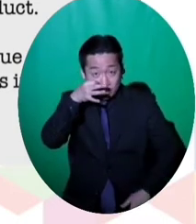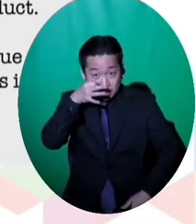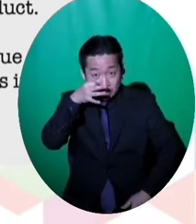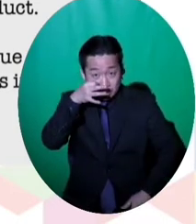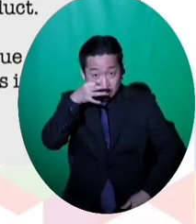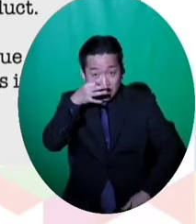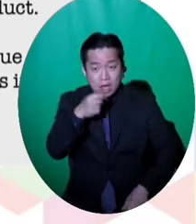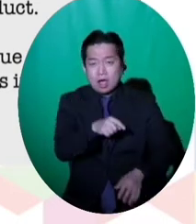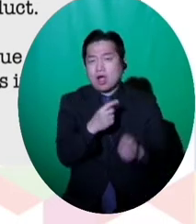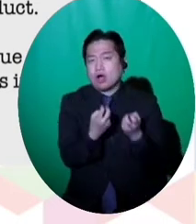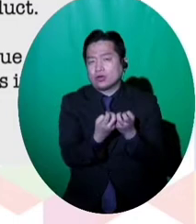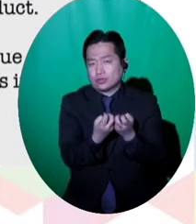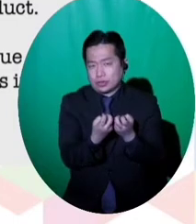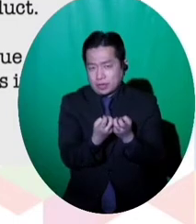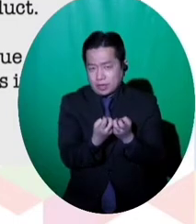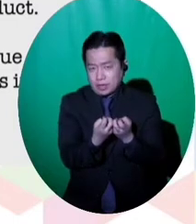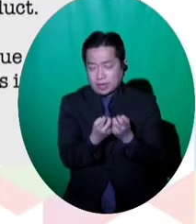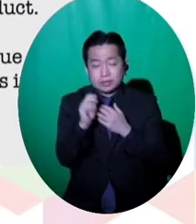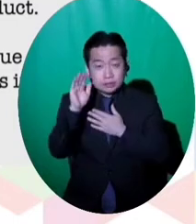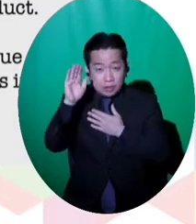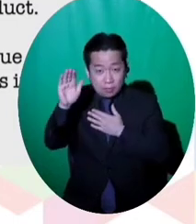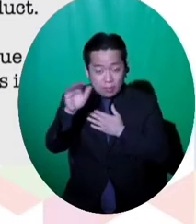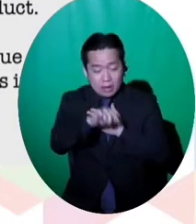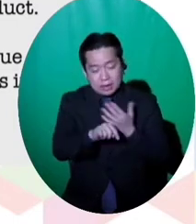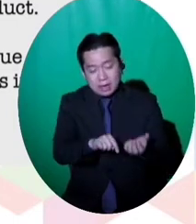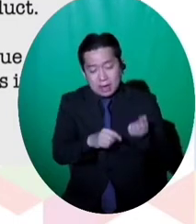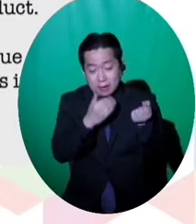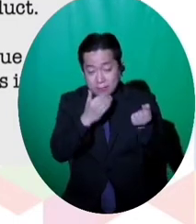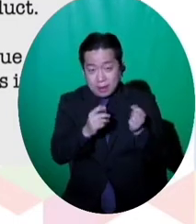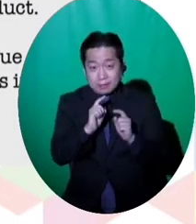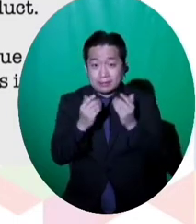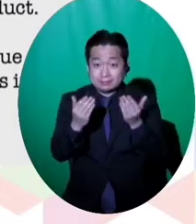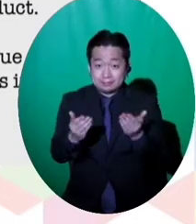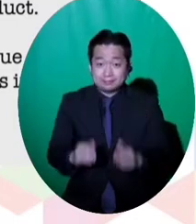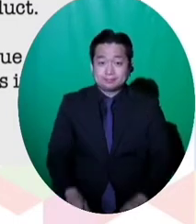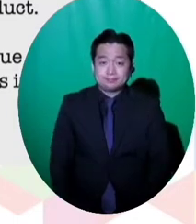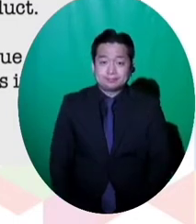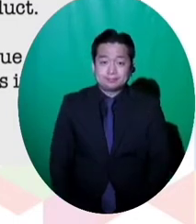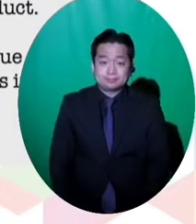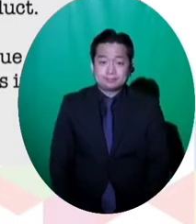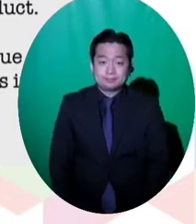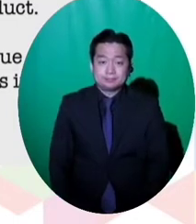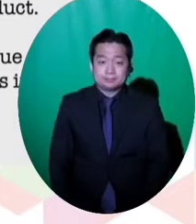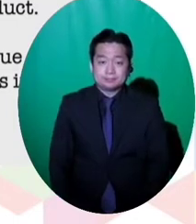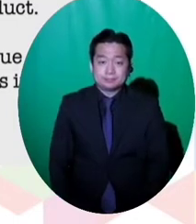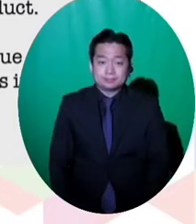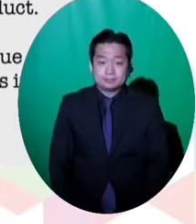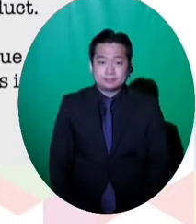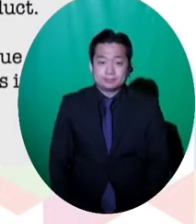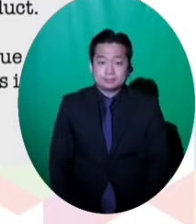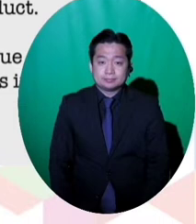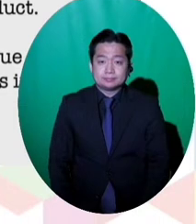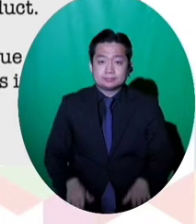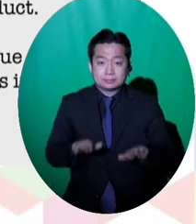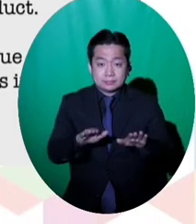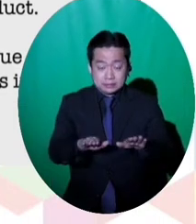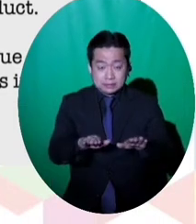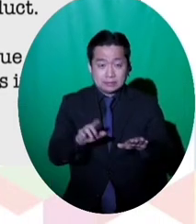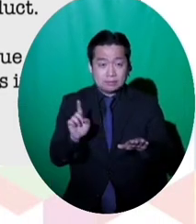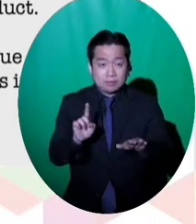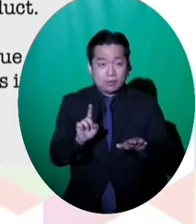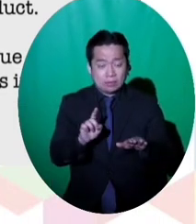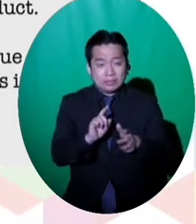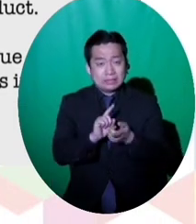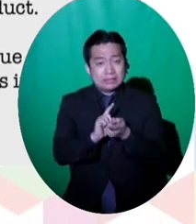will not have terrible consequences. And in fact, it will have some environmental advantages, but we have to adapt to it by investing